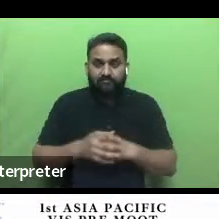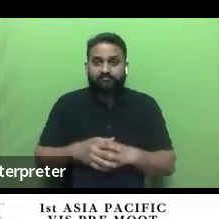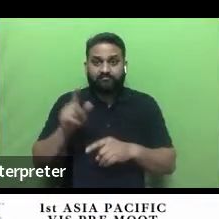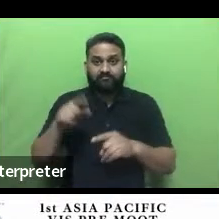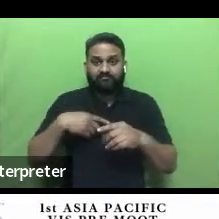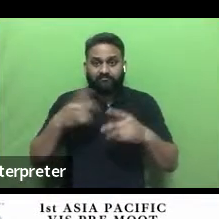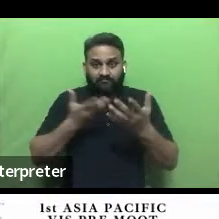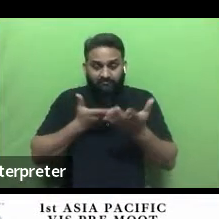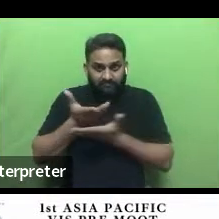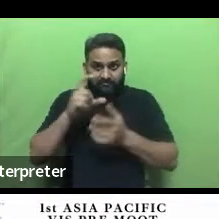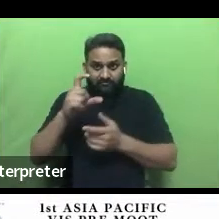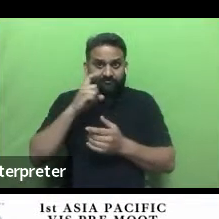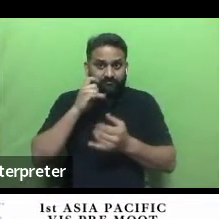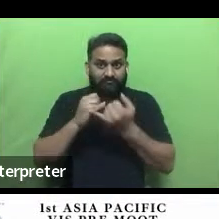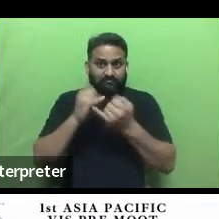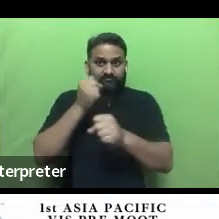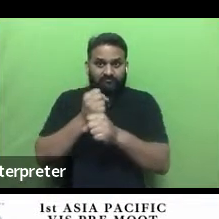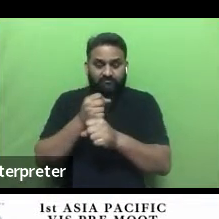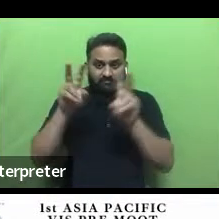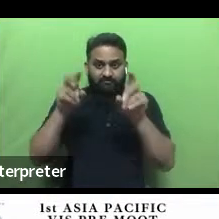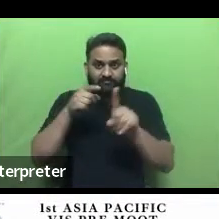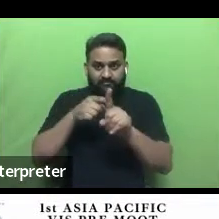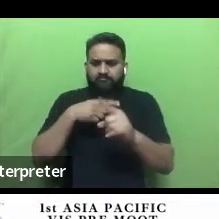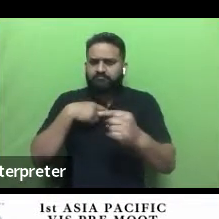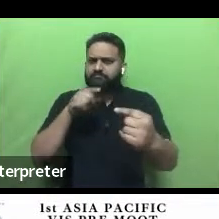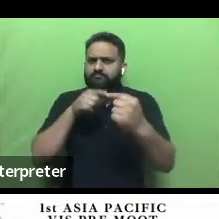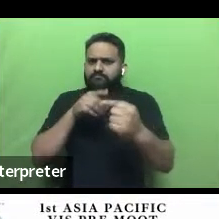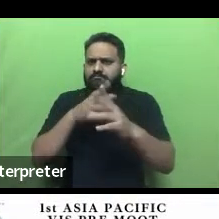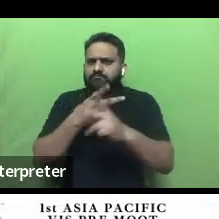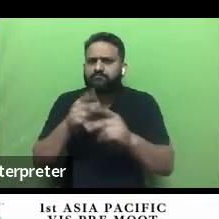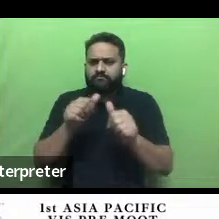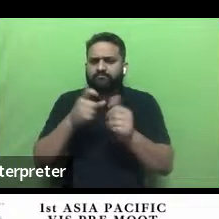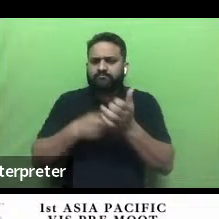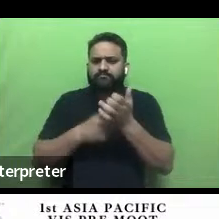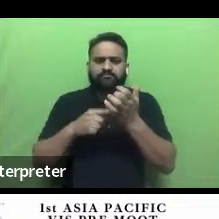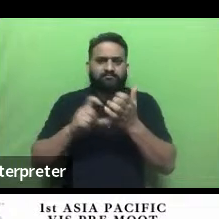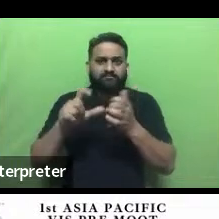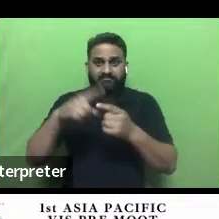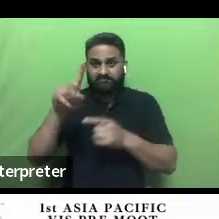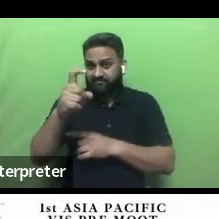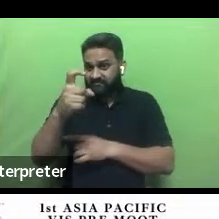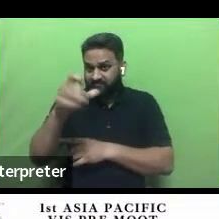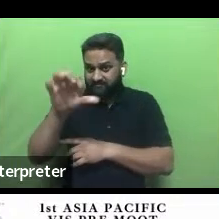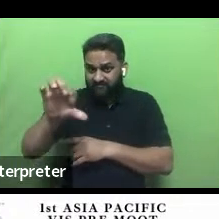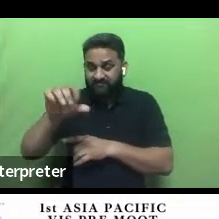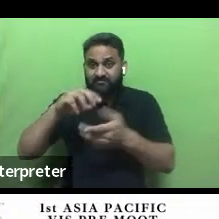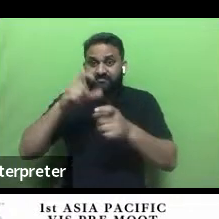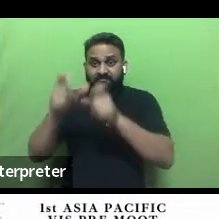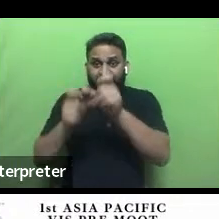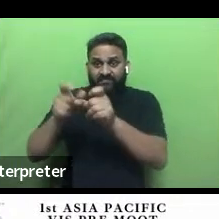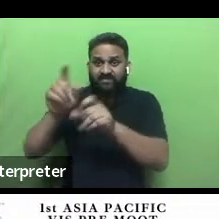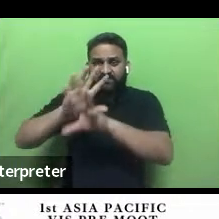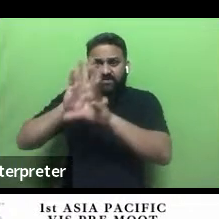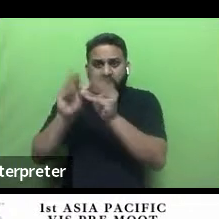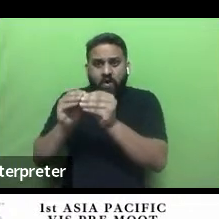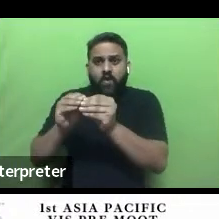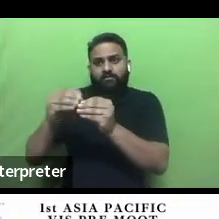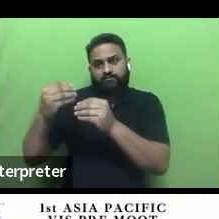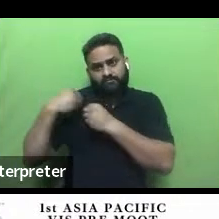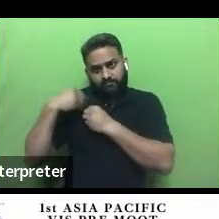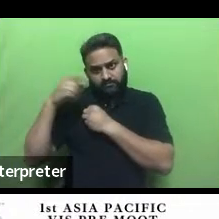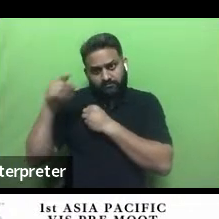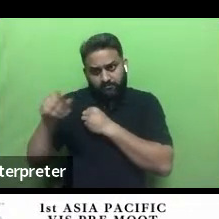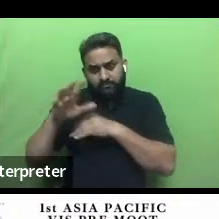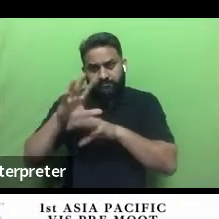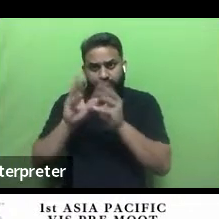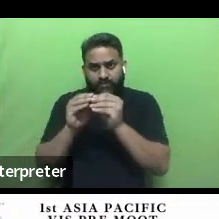in his commentary to the CISG, Schwenzer argues that under Article 79, a company is liable for all persons that it engages to perform its duty